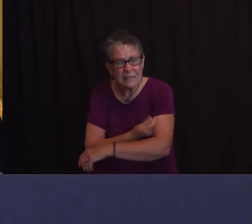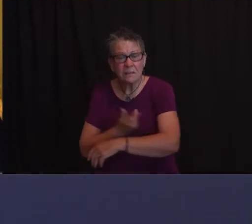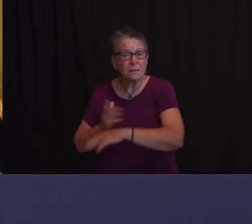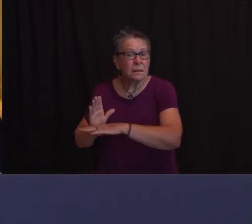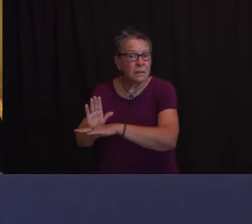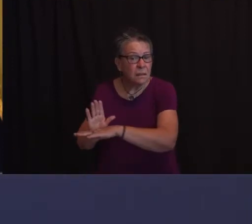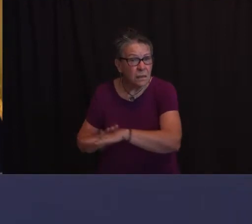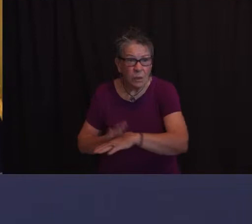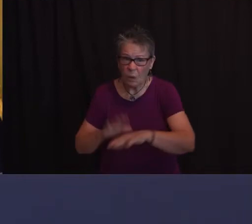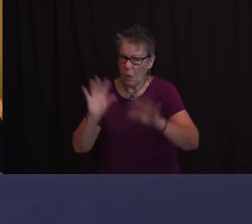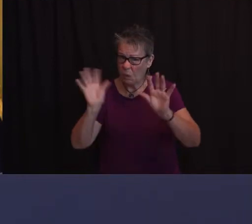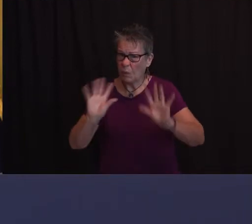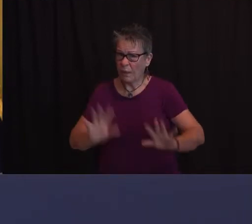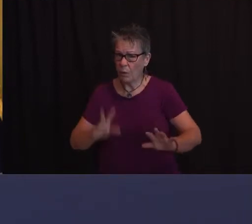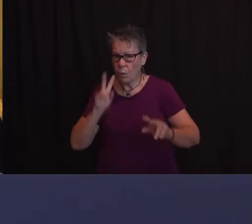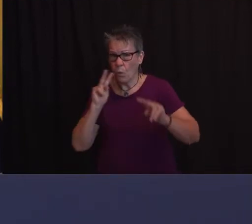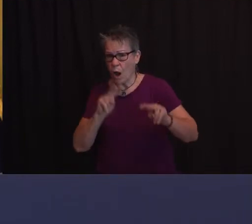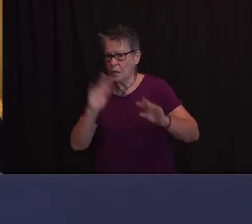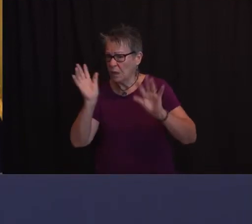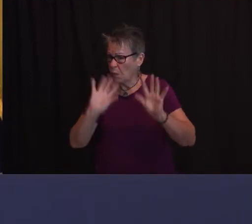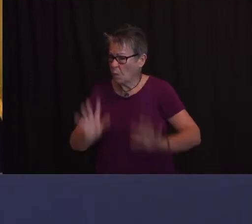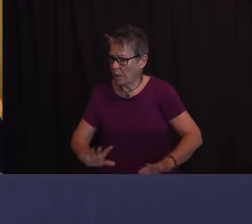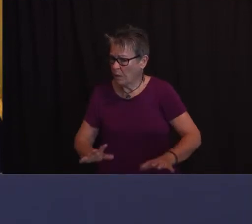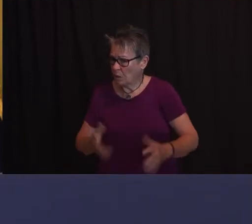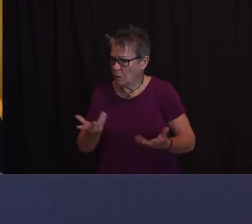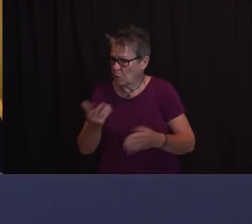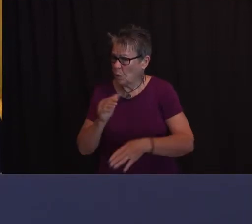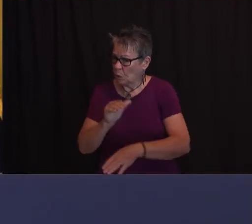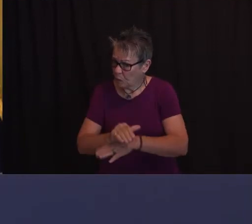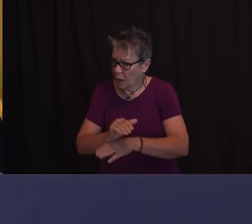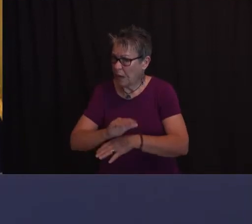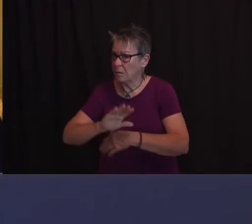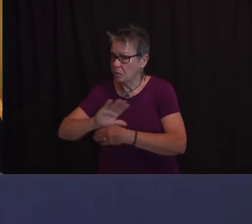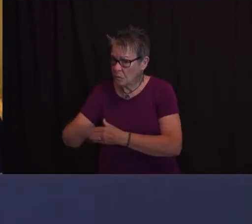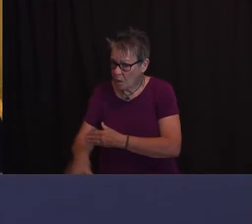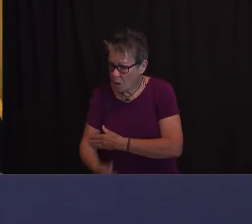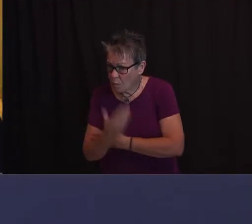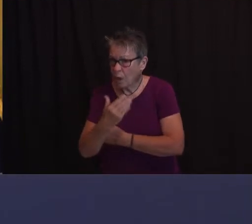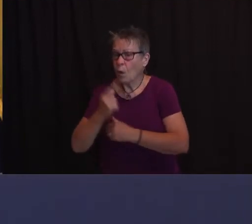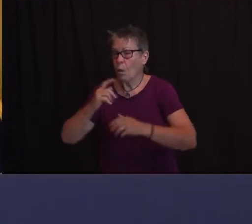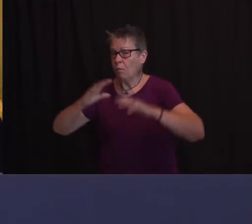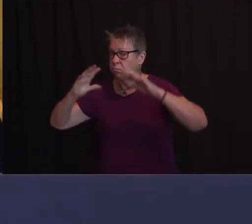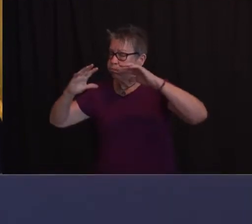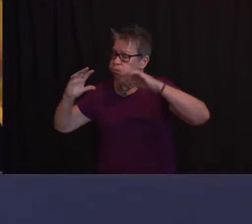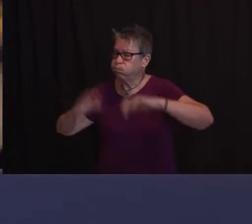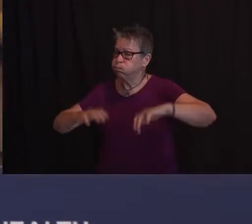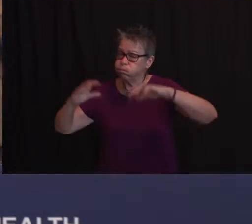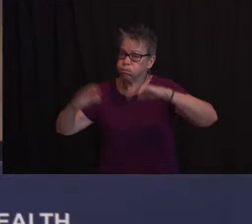Tonight and tomorrow. So be careful, everybody out there. God bless. Thank you all.